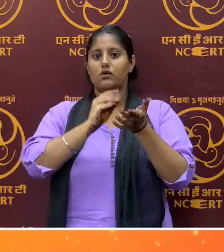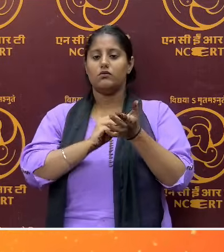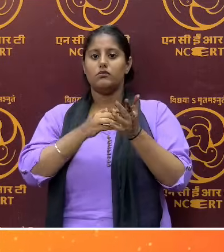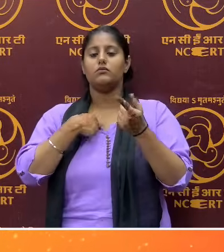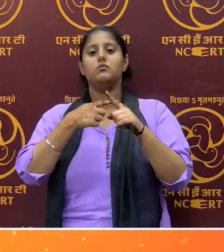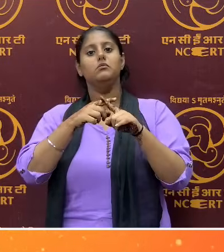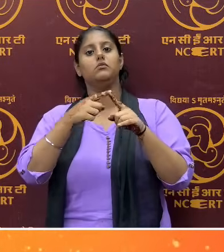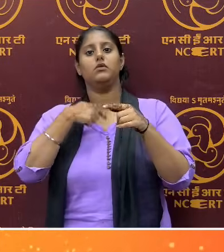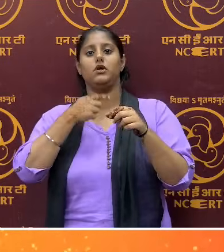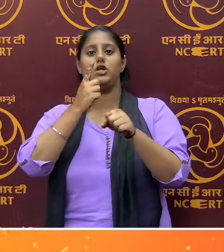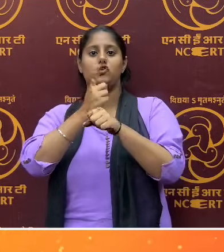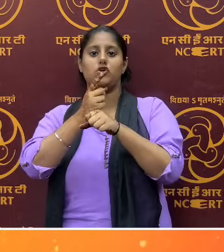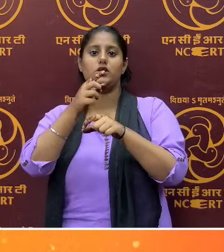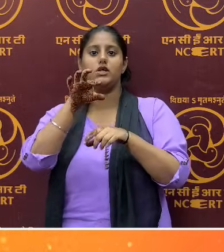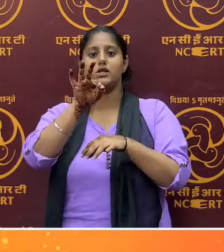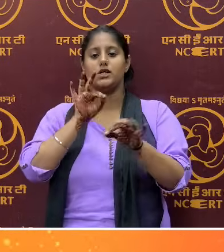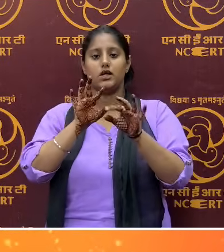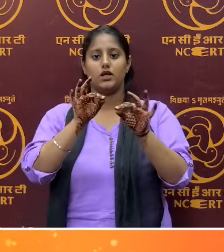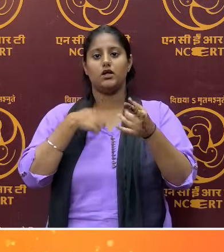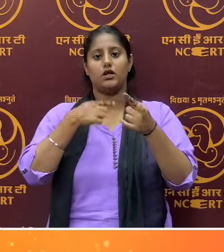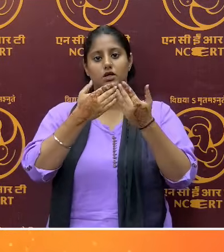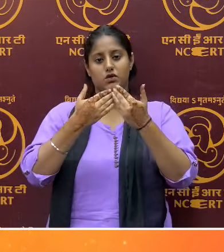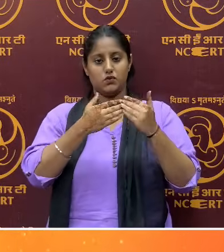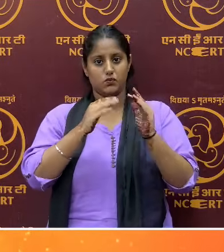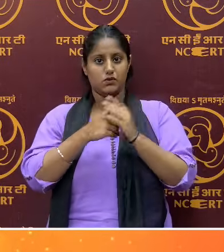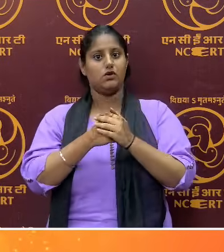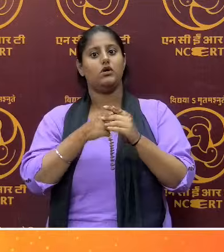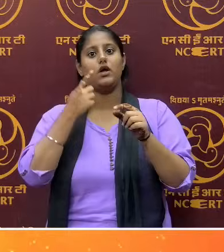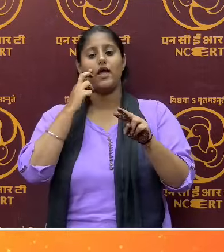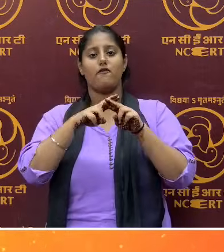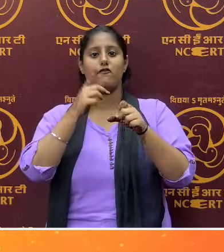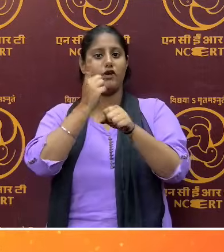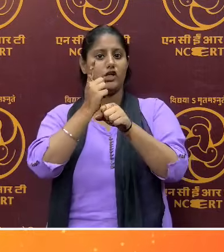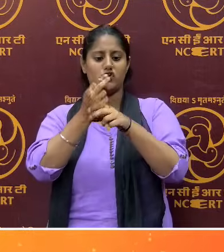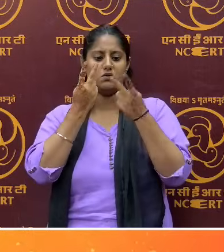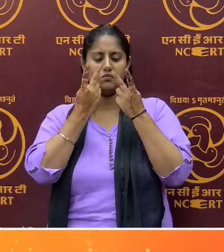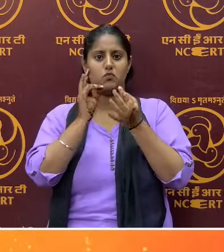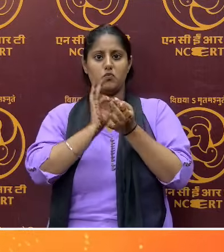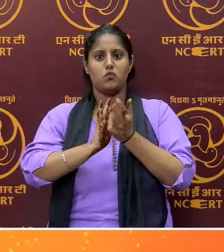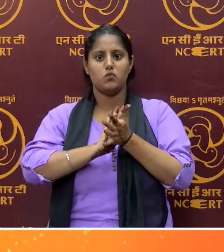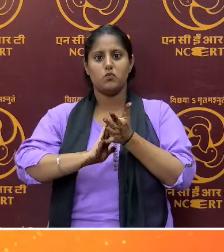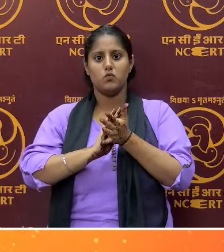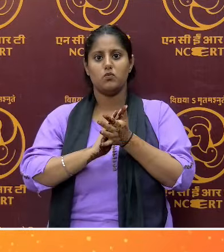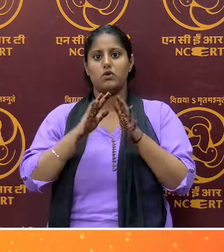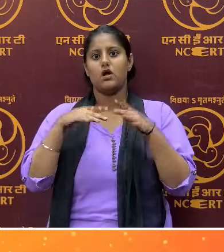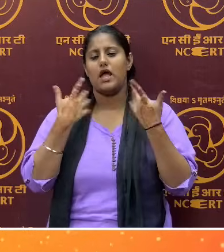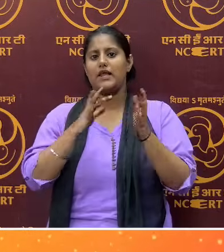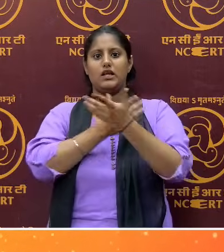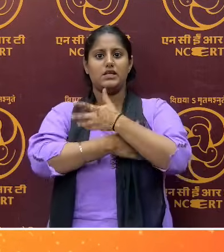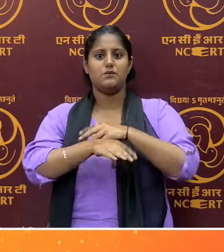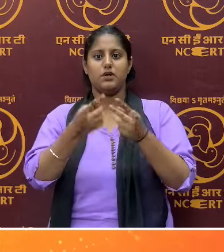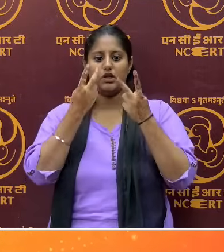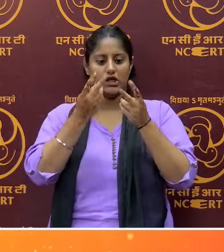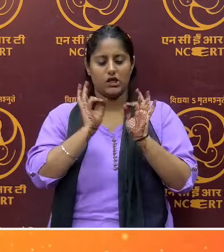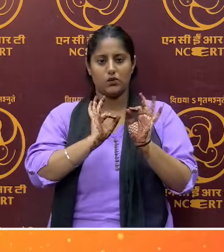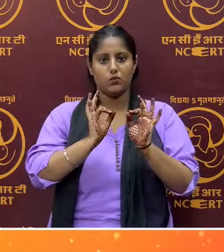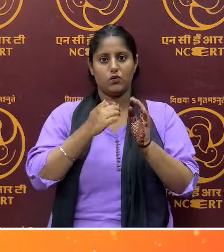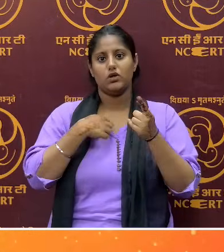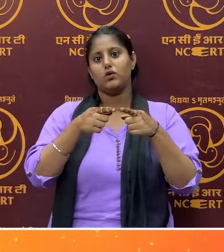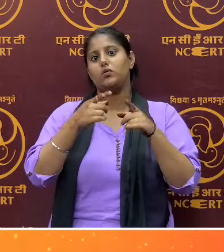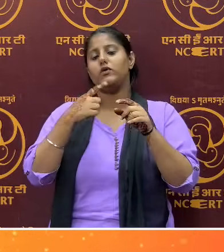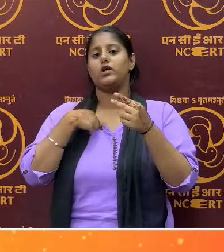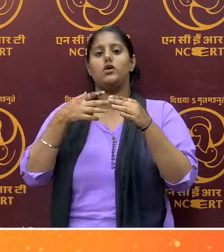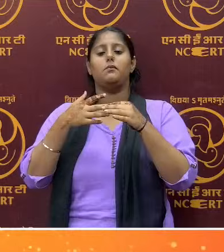a teacher select no disability in a student, where teacher has not observed any disability behavior. And close by special